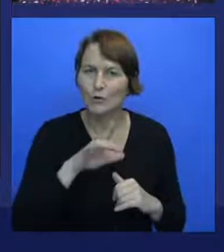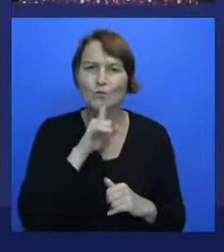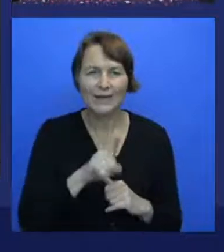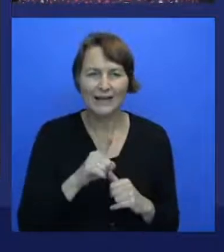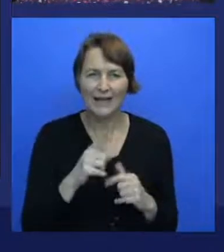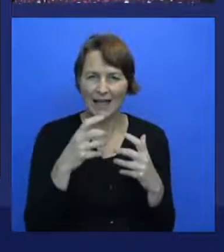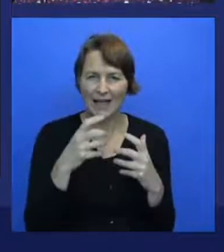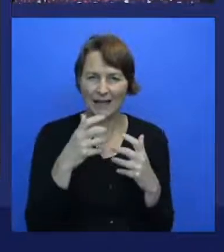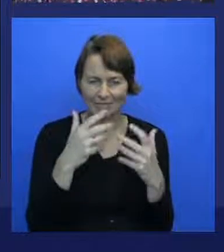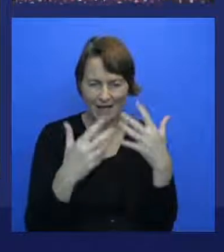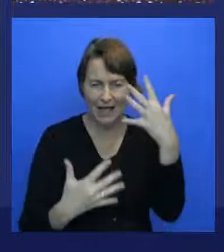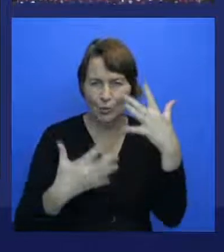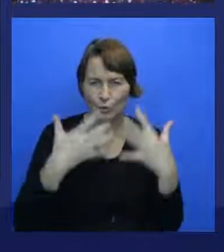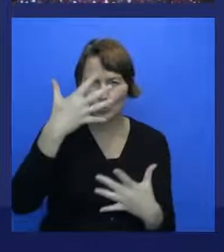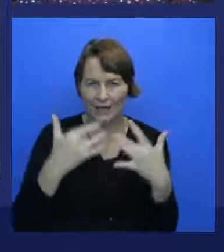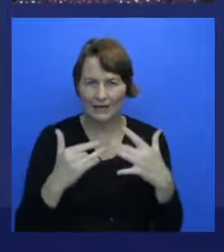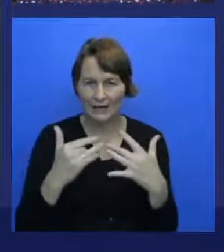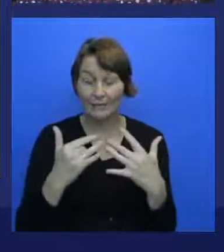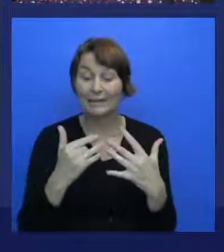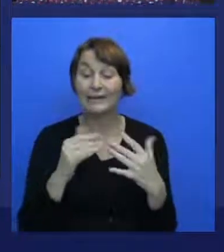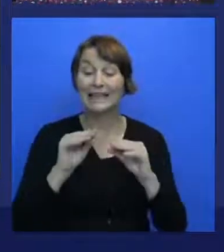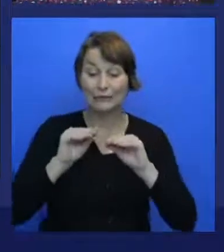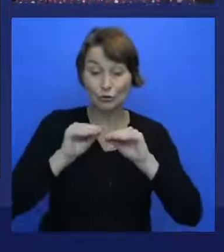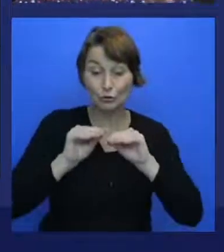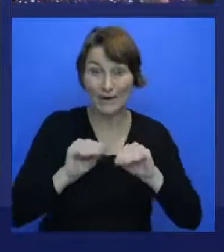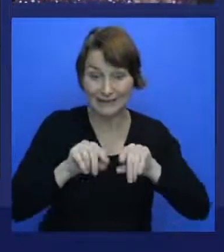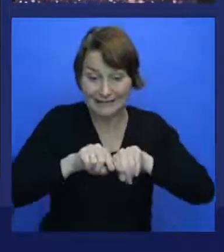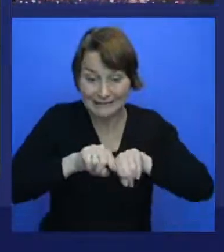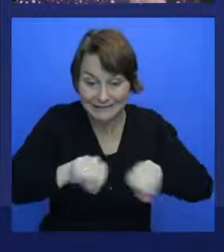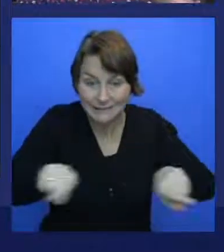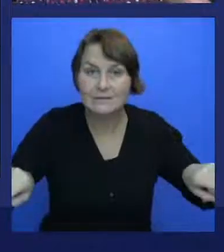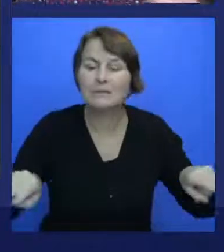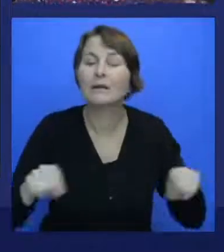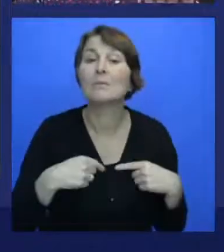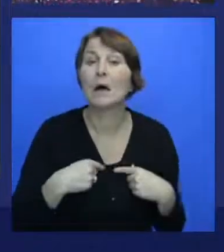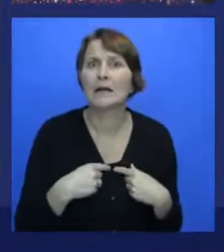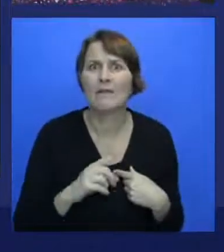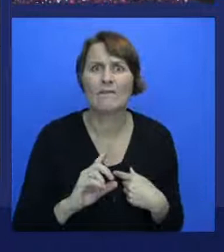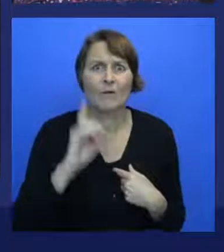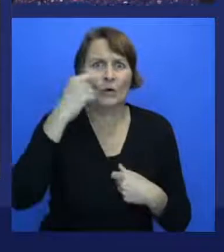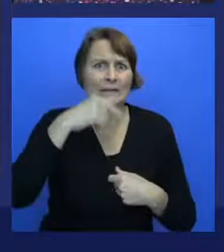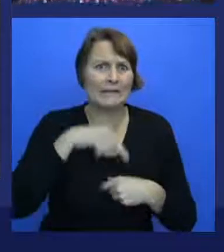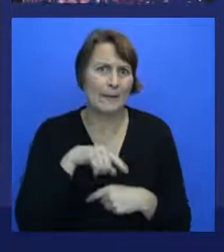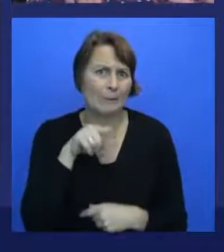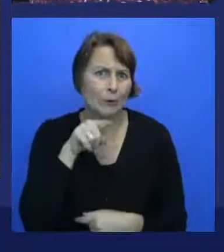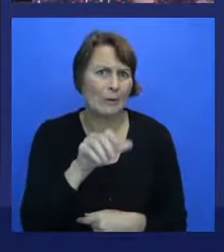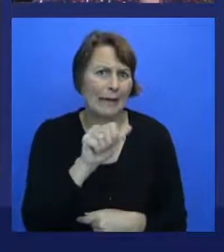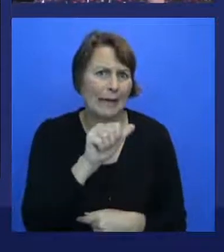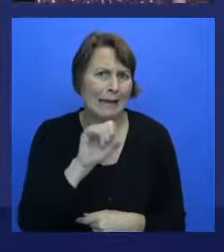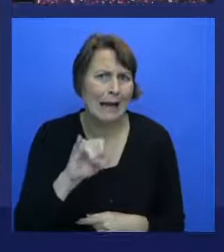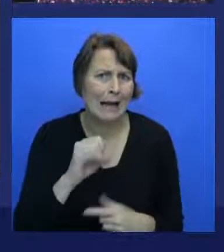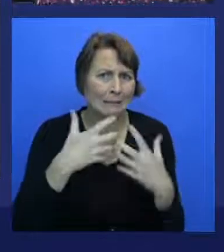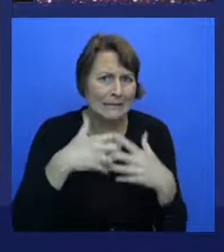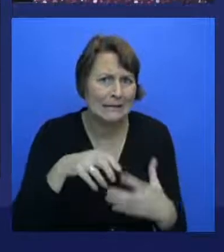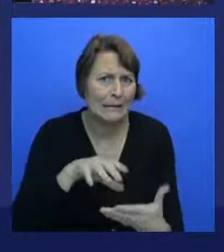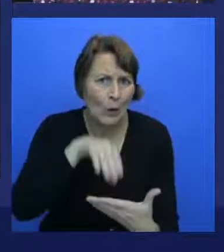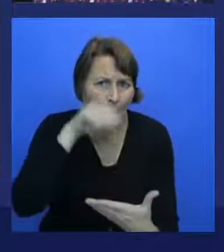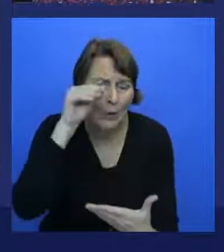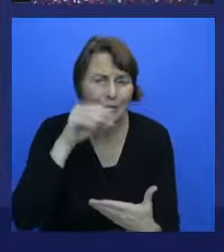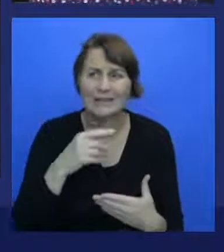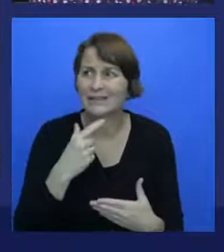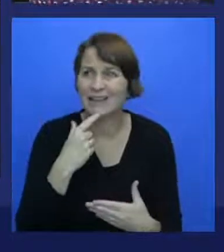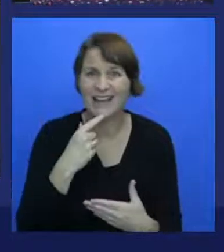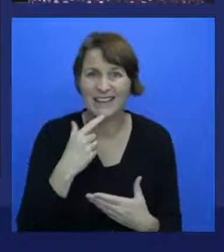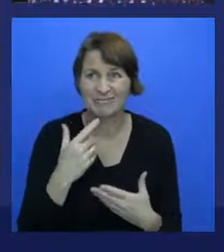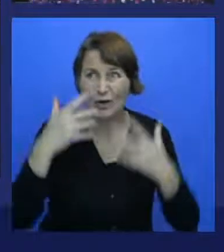to train these things. So if you're just getting started with machine learning, but you want to do something a little bit more advanced than calling cognitive services because you have